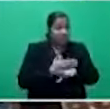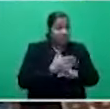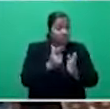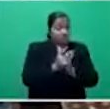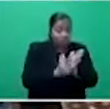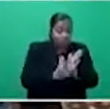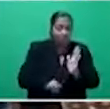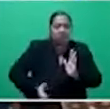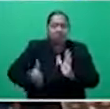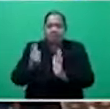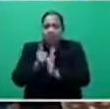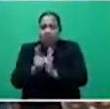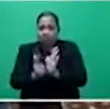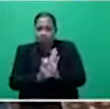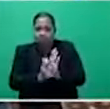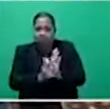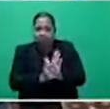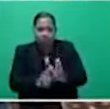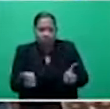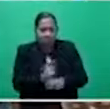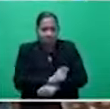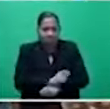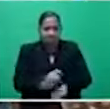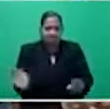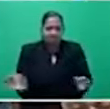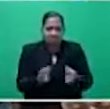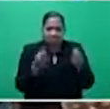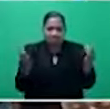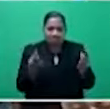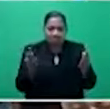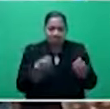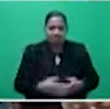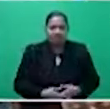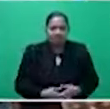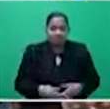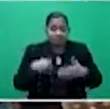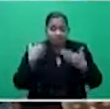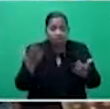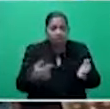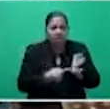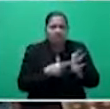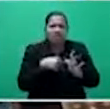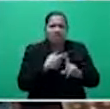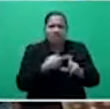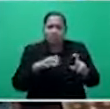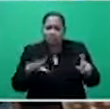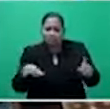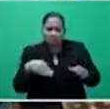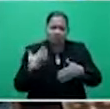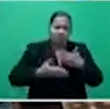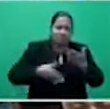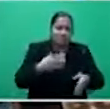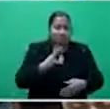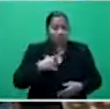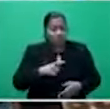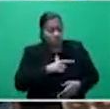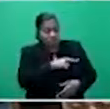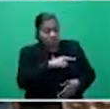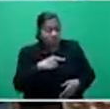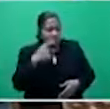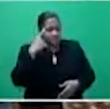law. Not changed. Honourable Tikon Duondua went on about it, all these other people, because they thought this is